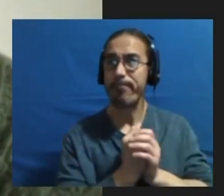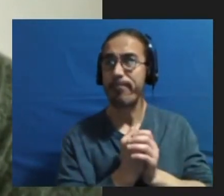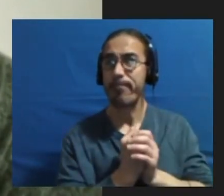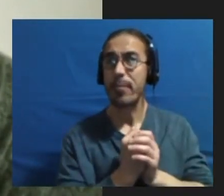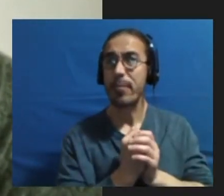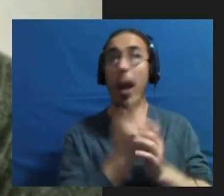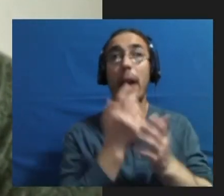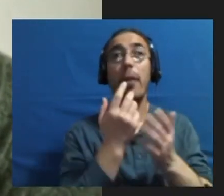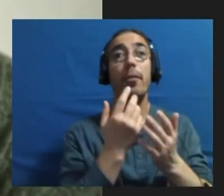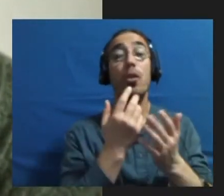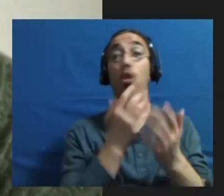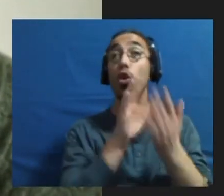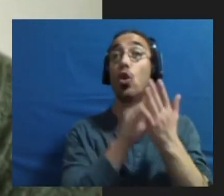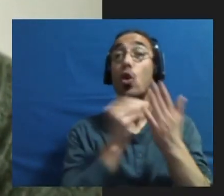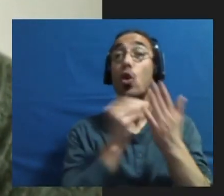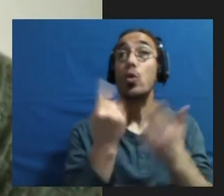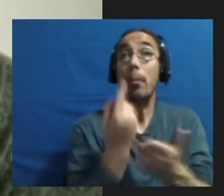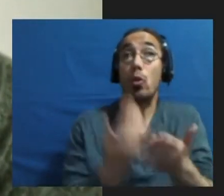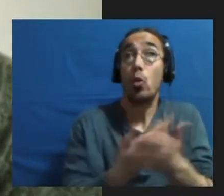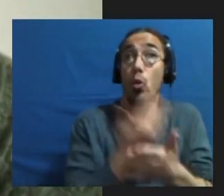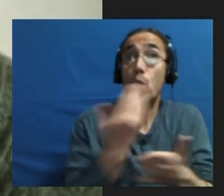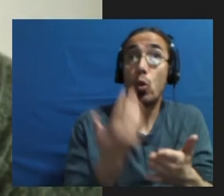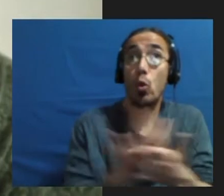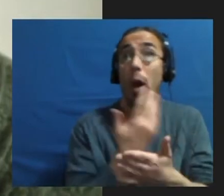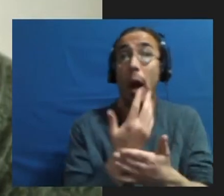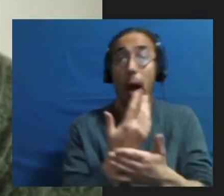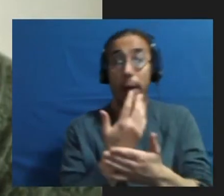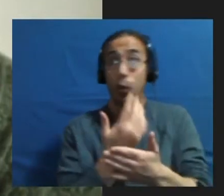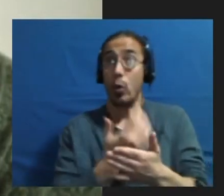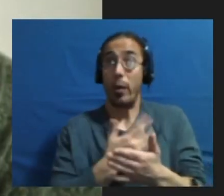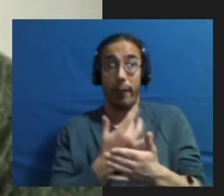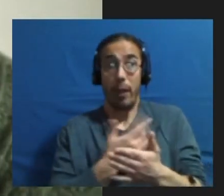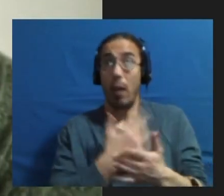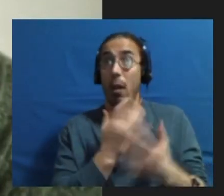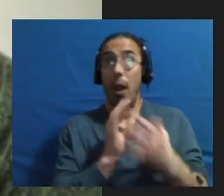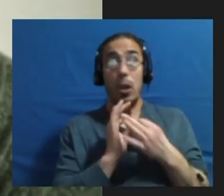been relating a whole lot in ways that you didn't have before?